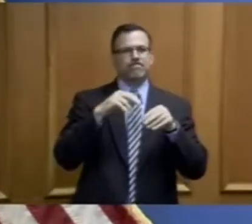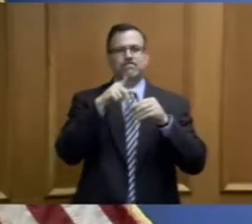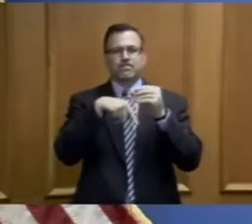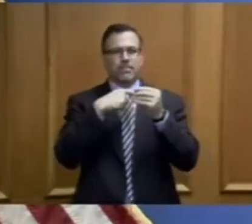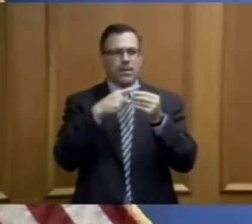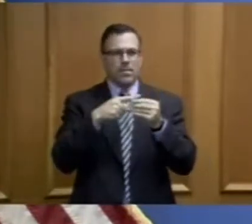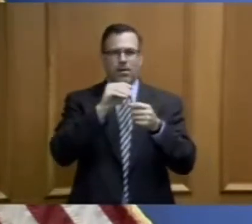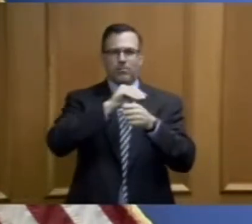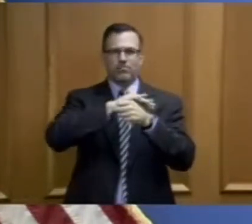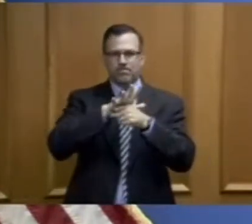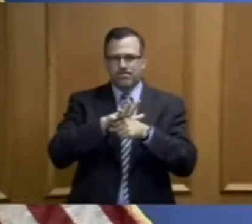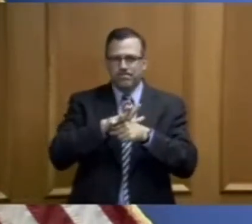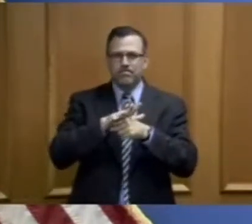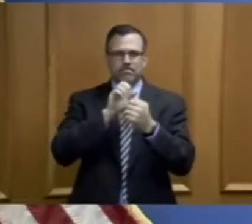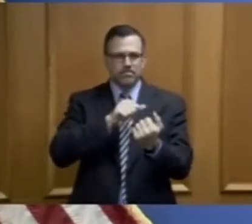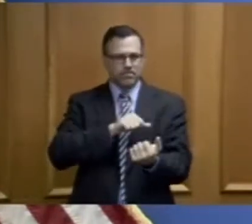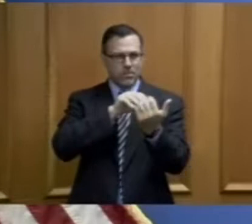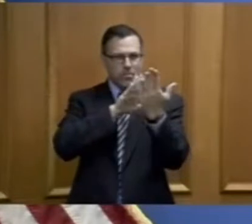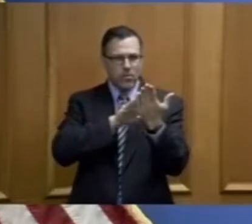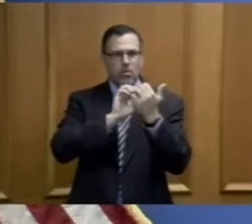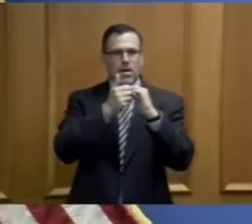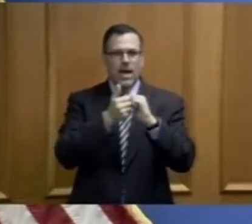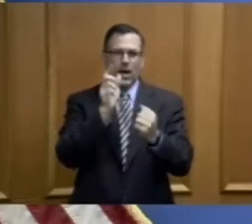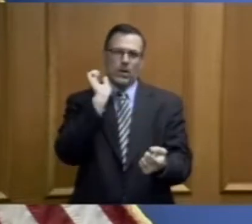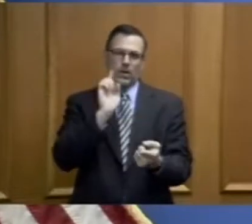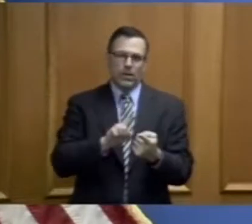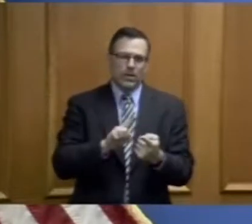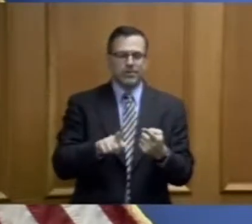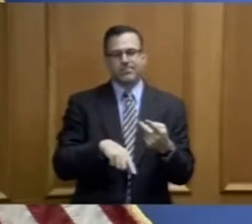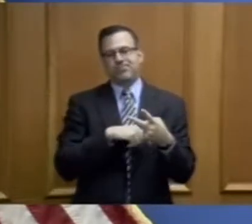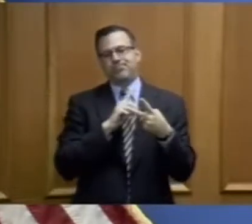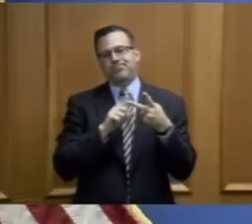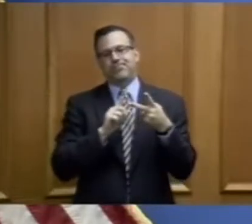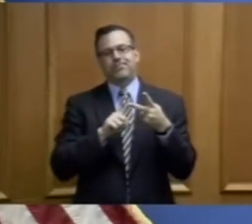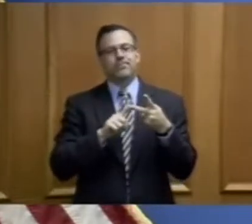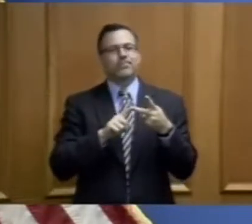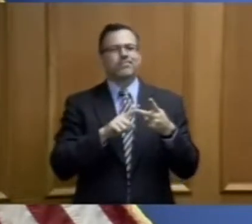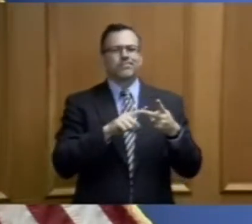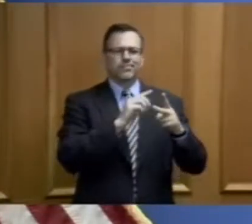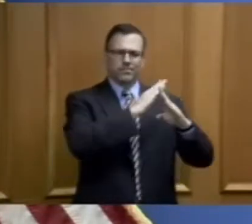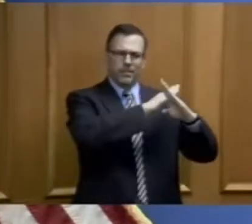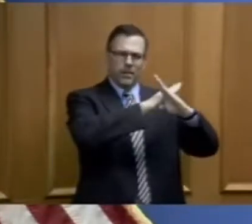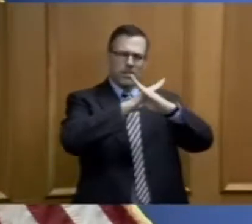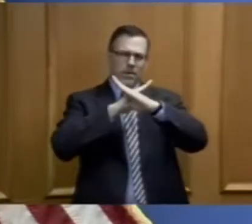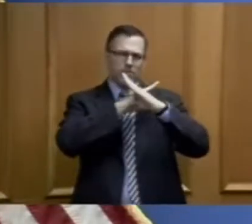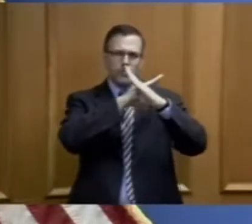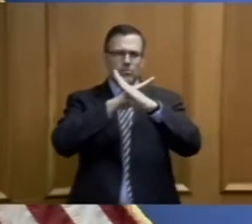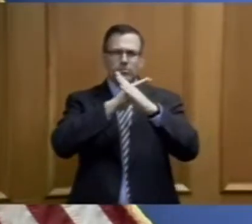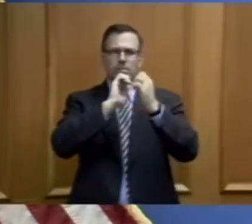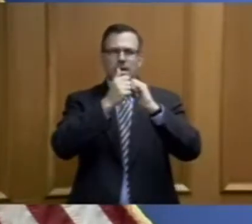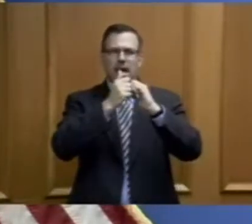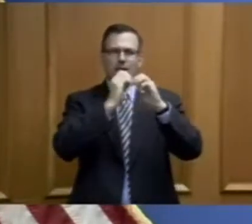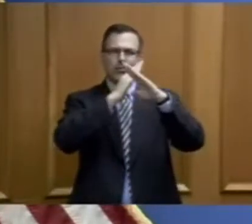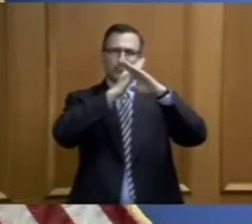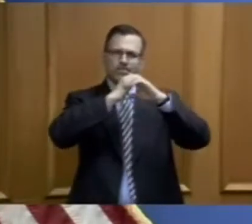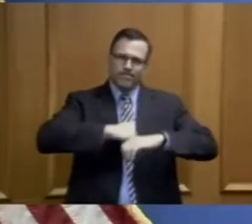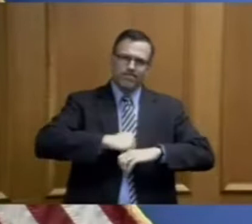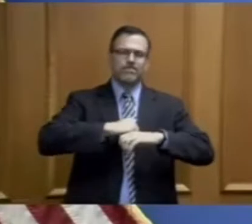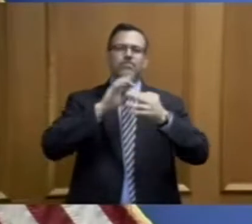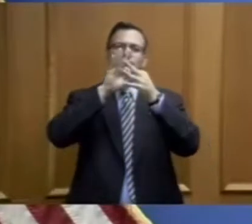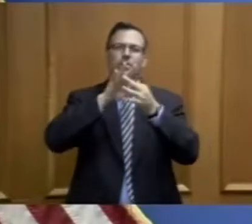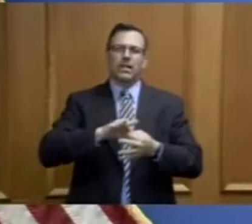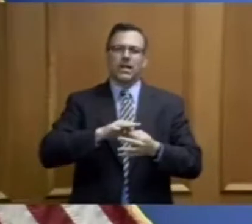our COVID-19 response. We will talk about reducing barriers to the important subject of